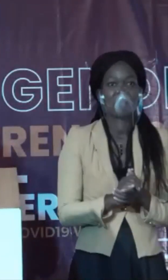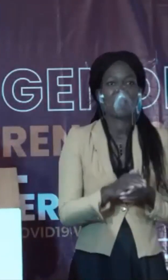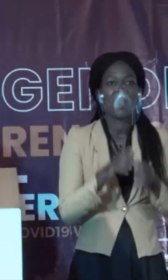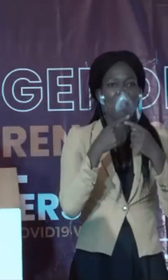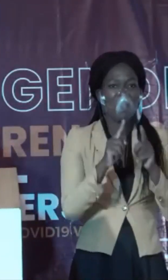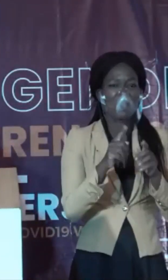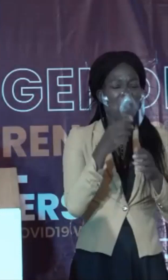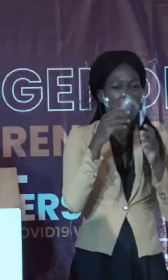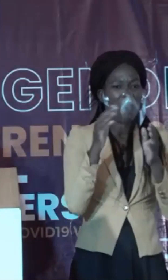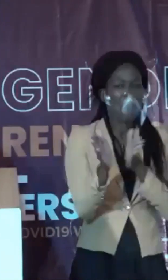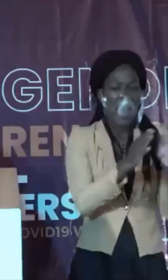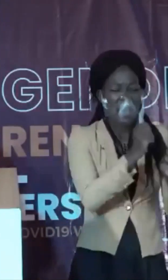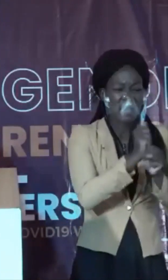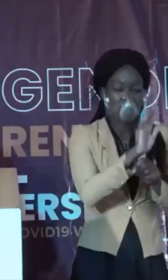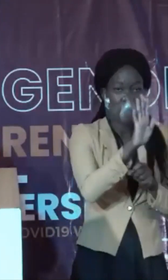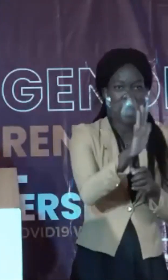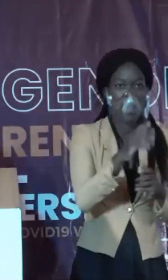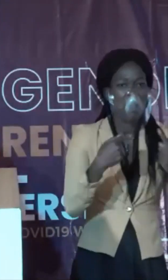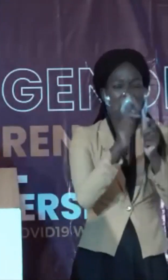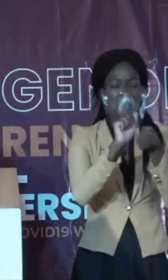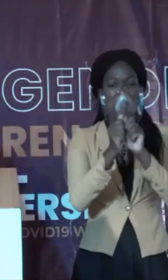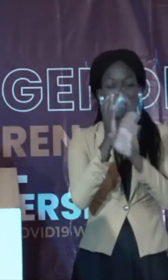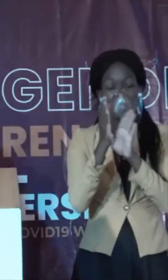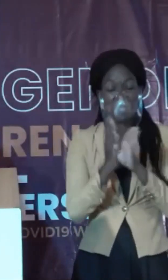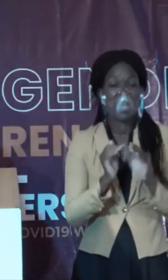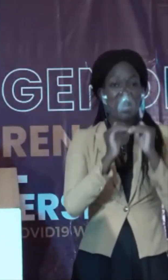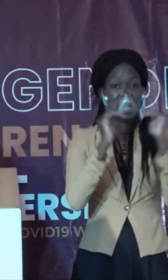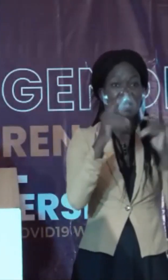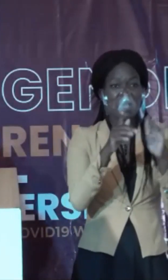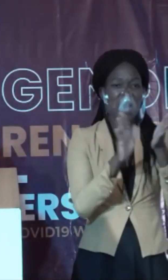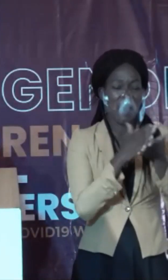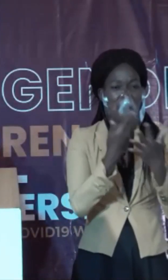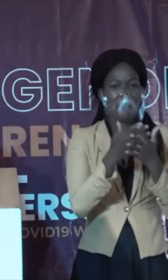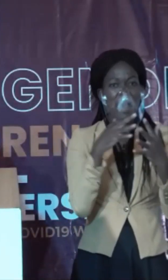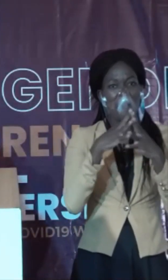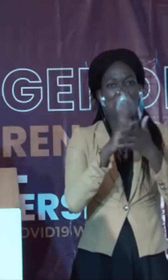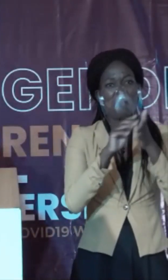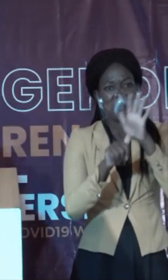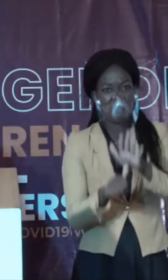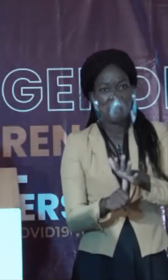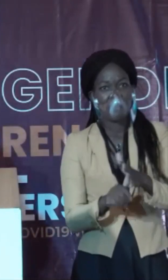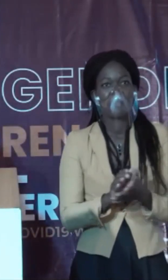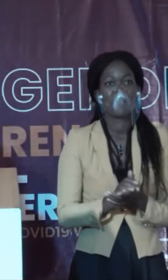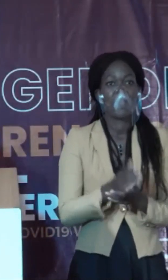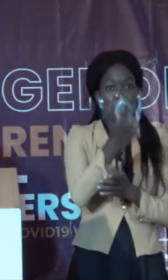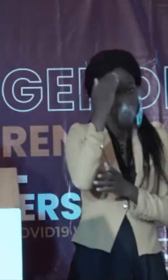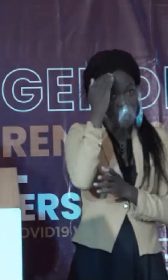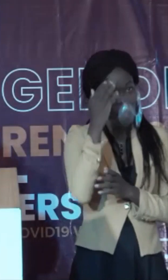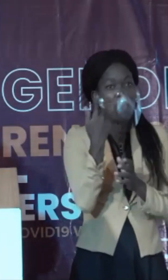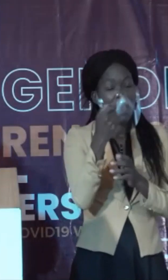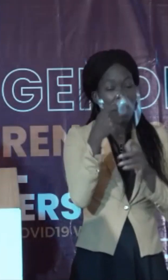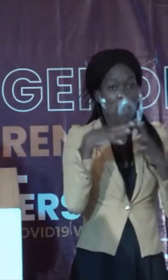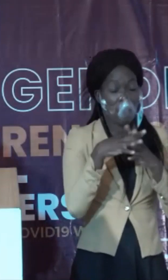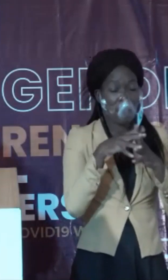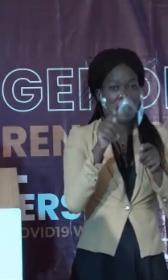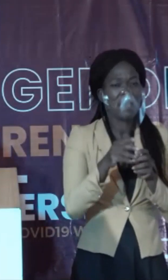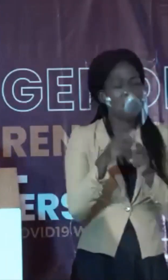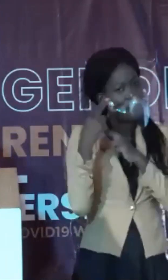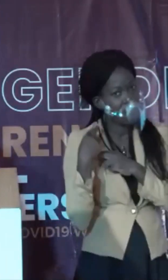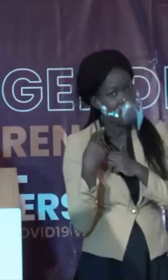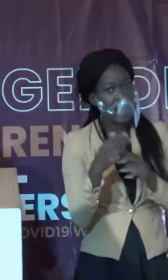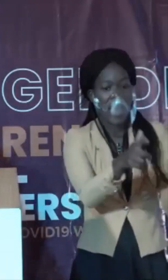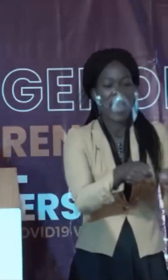gender-blind sector. As most of our countries rely on agriculture, we'll also be hearing about women